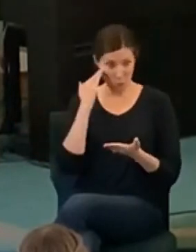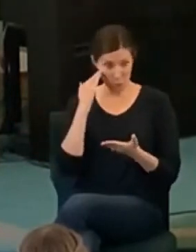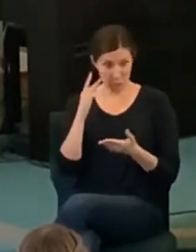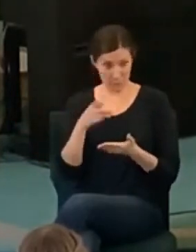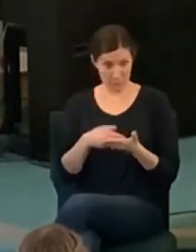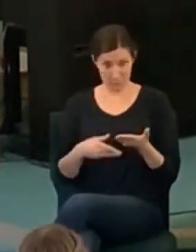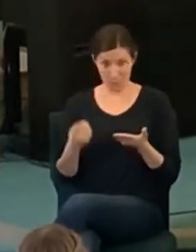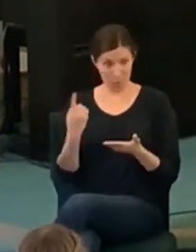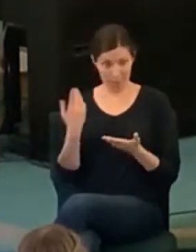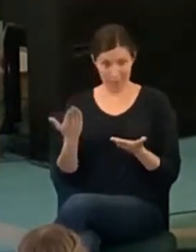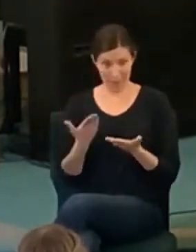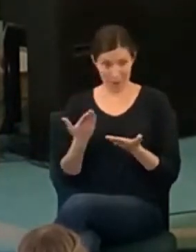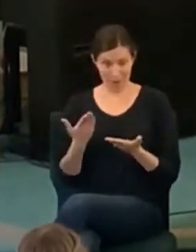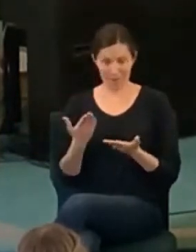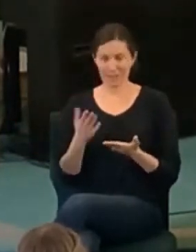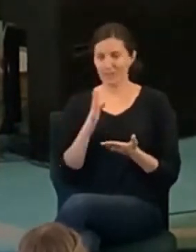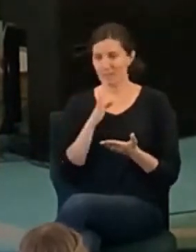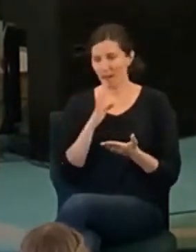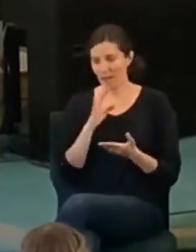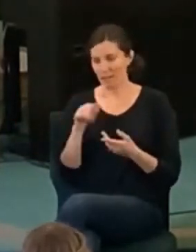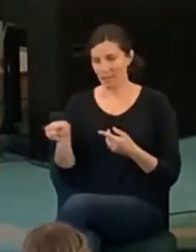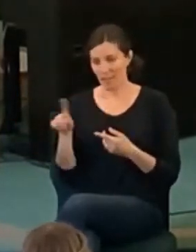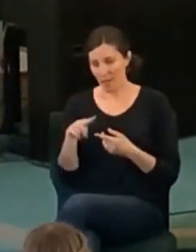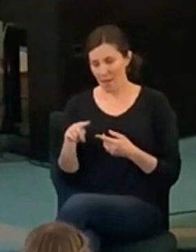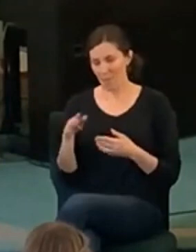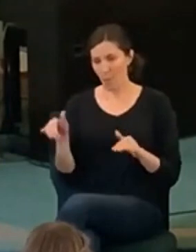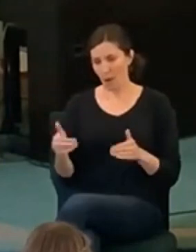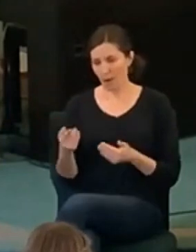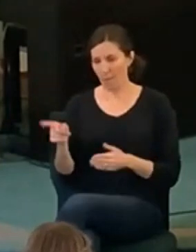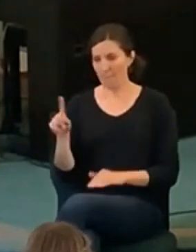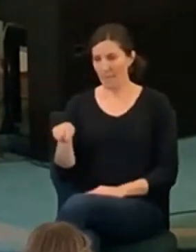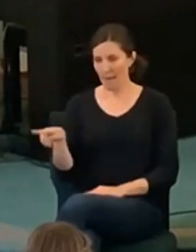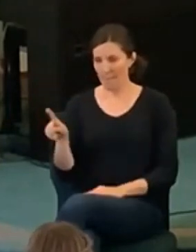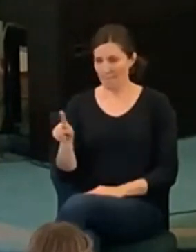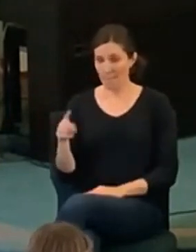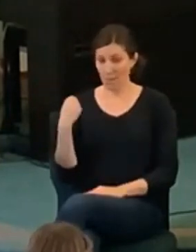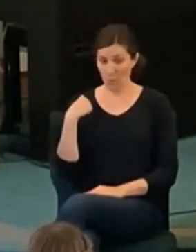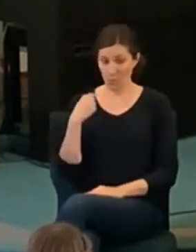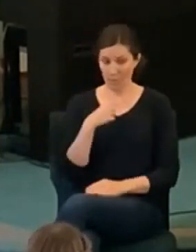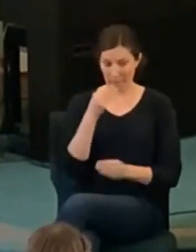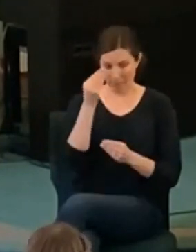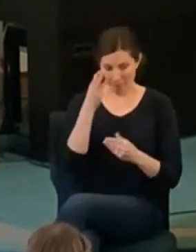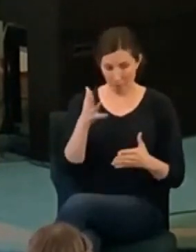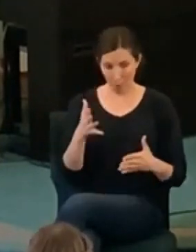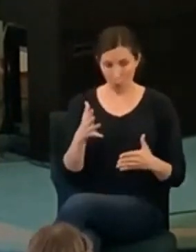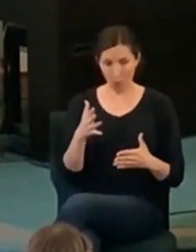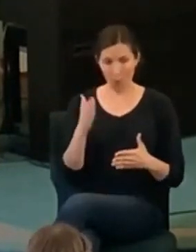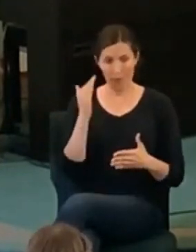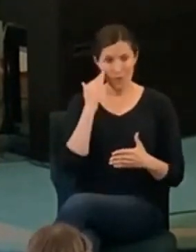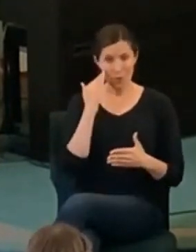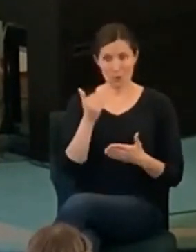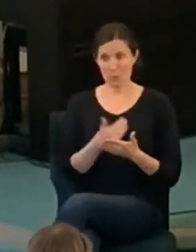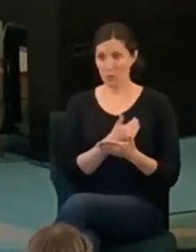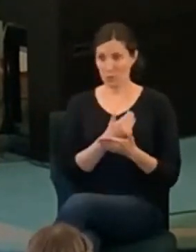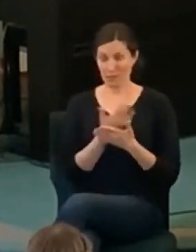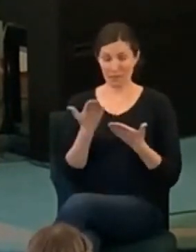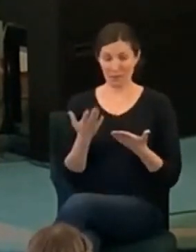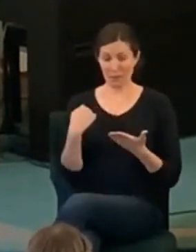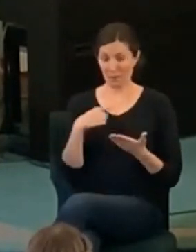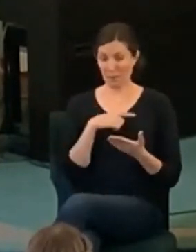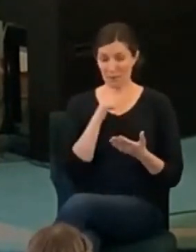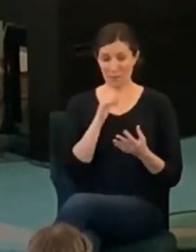our church and visit us. And when they visit us, I hope we can tell them, hey, it's great that you're here. I'm glad you made